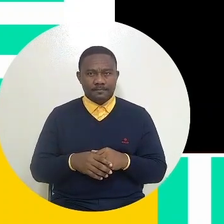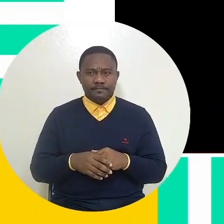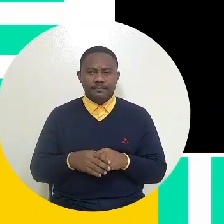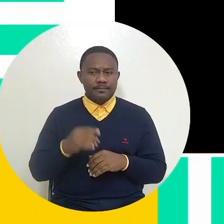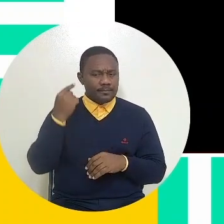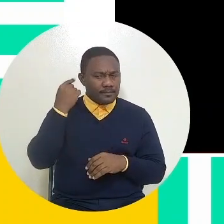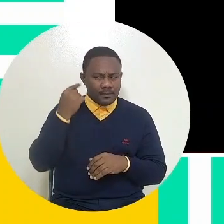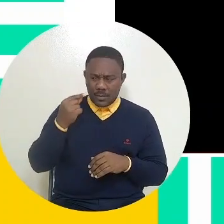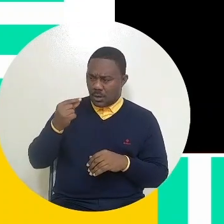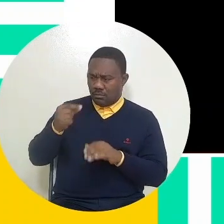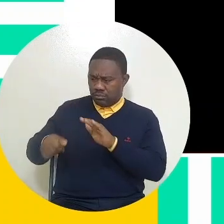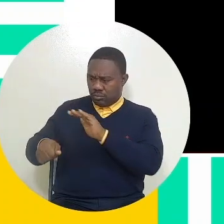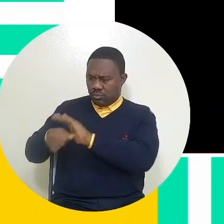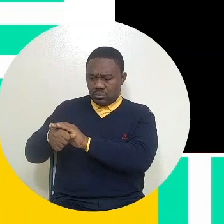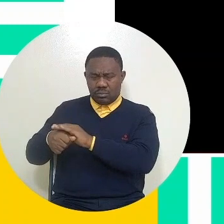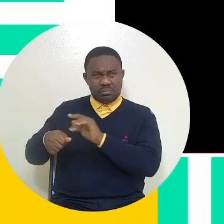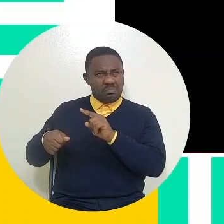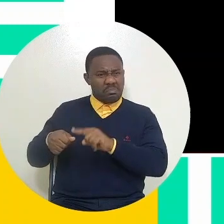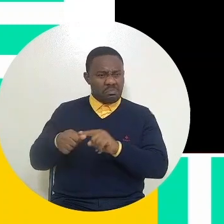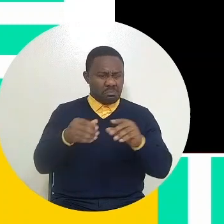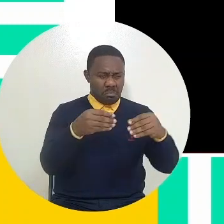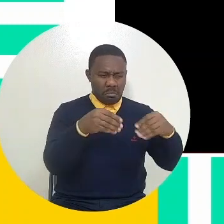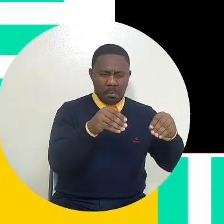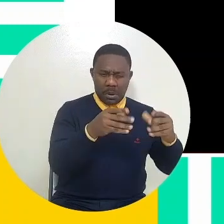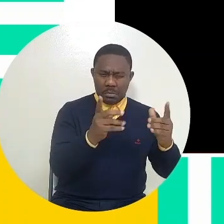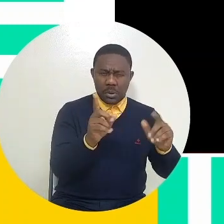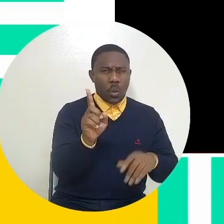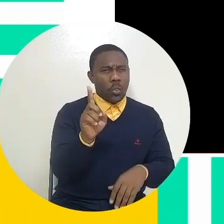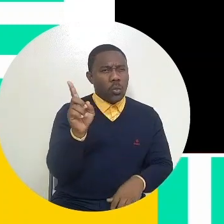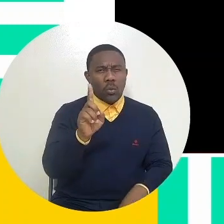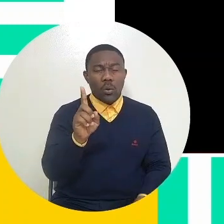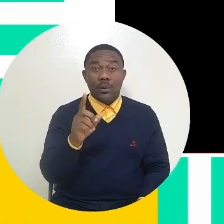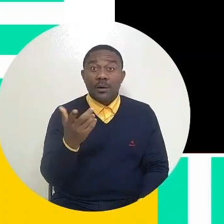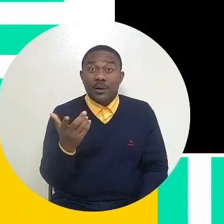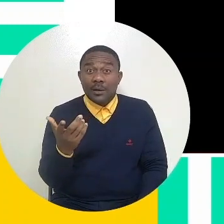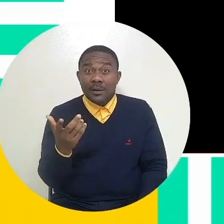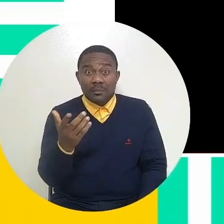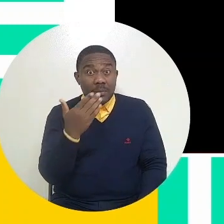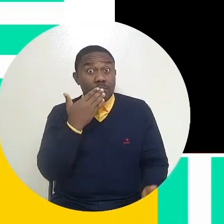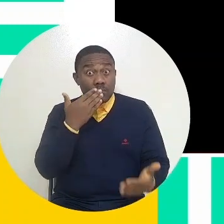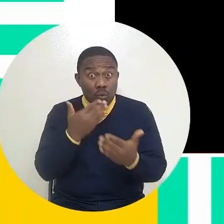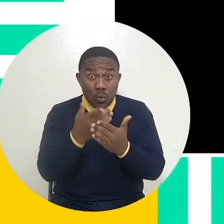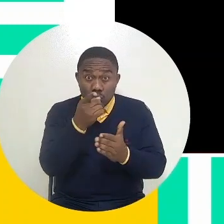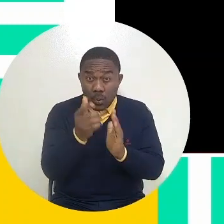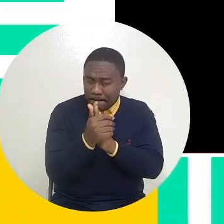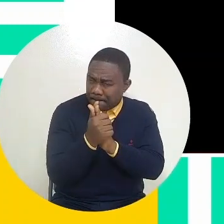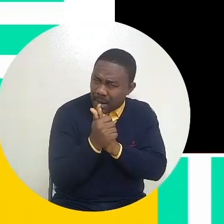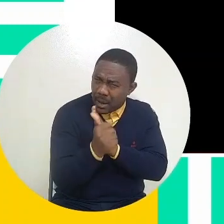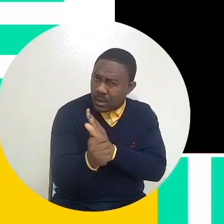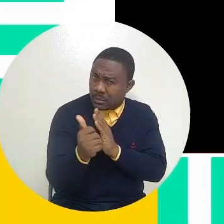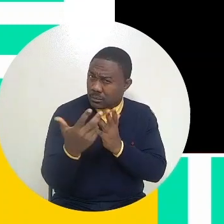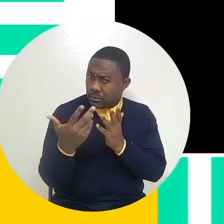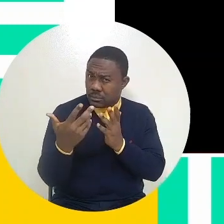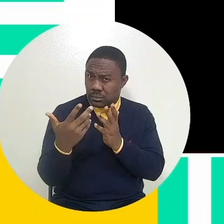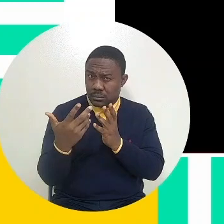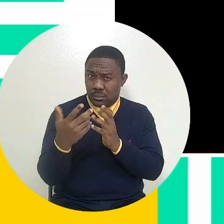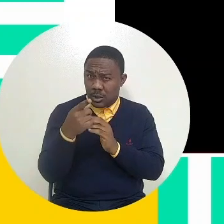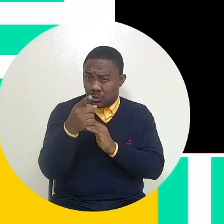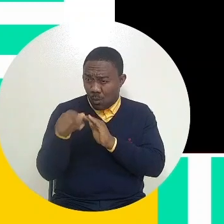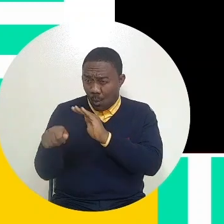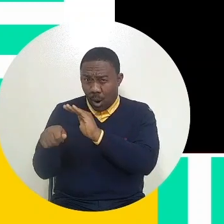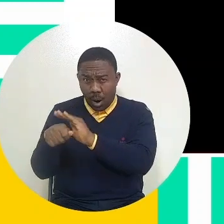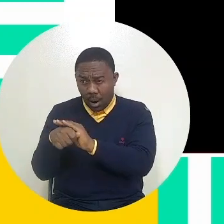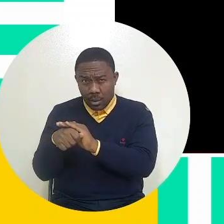no value in the marketplace. This is the point. You might be damn good, great at what you do, but if they don't know you, your value